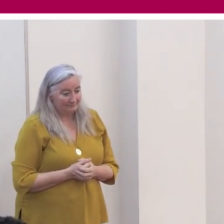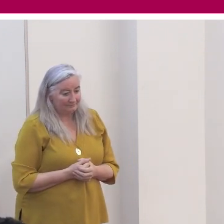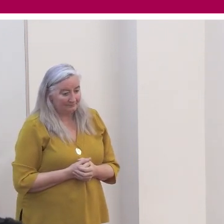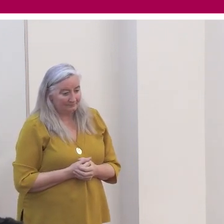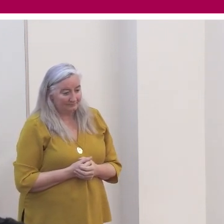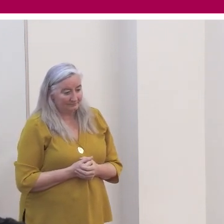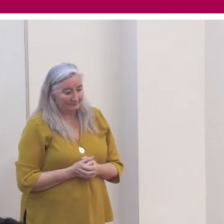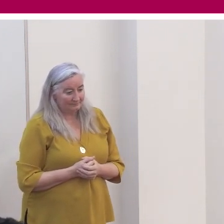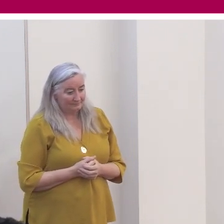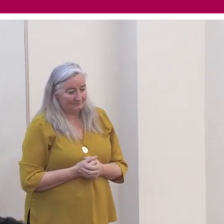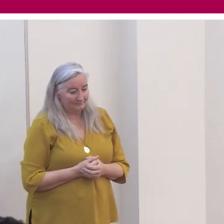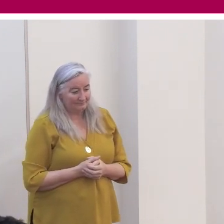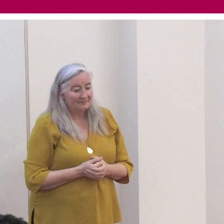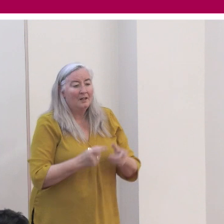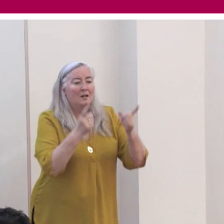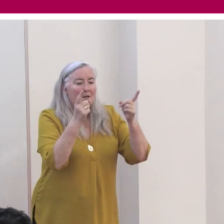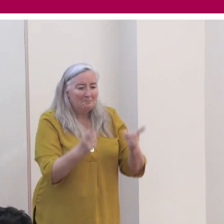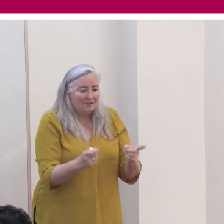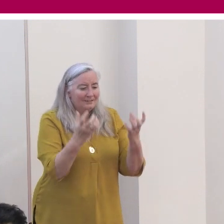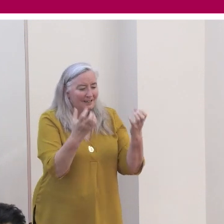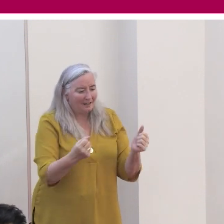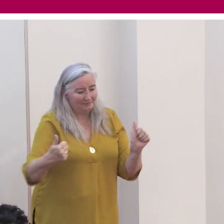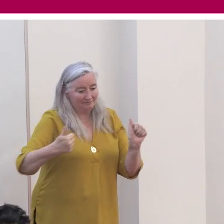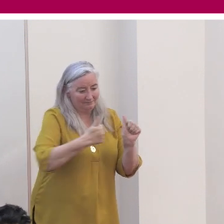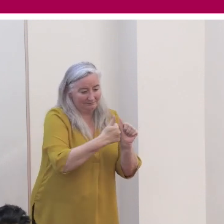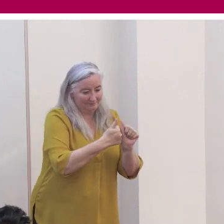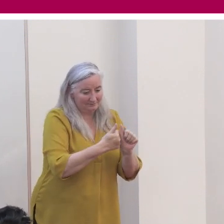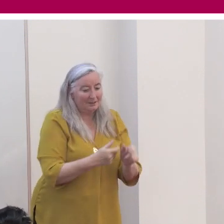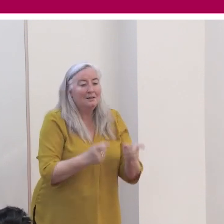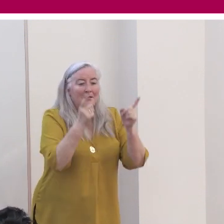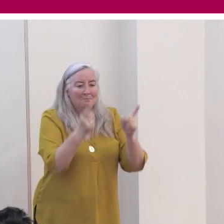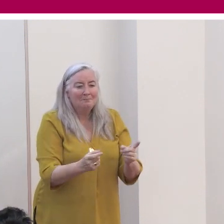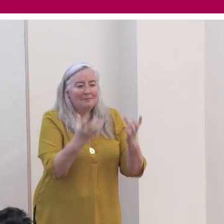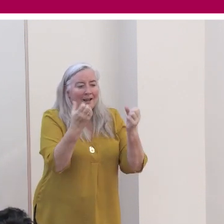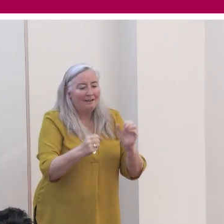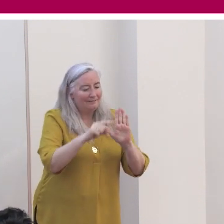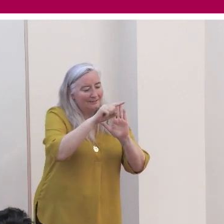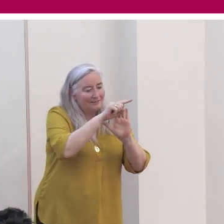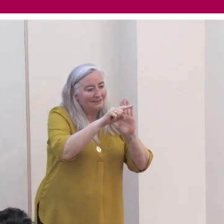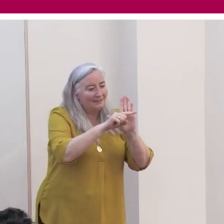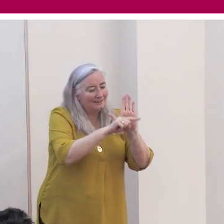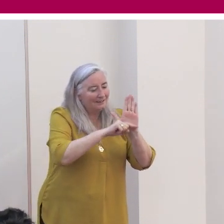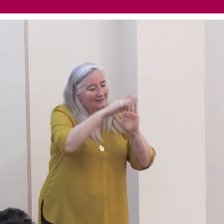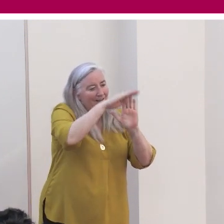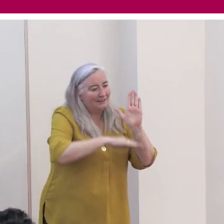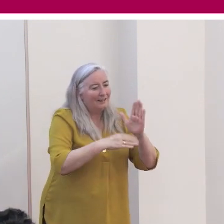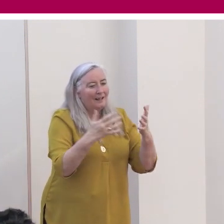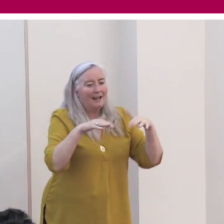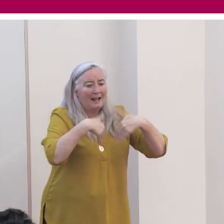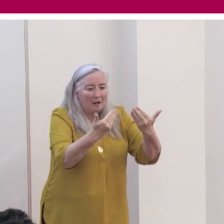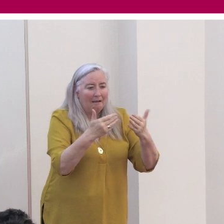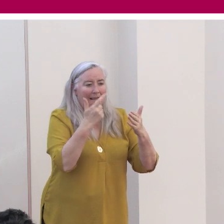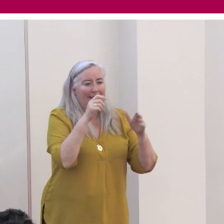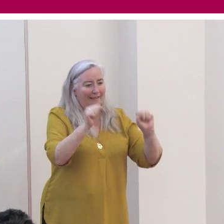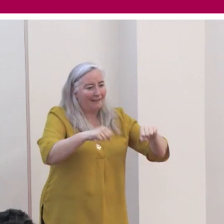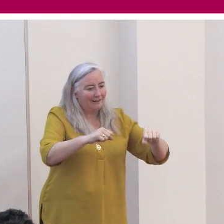Again, having available information in different formats, especially in easy to read or plain language, depending on the needs of the person, can be very